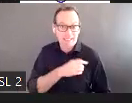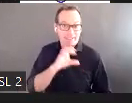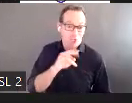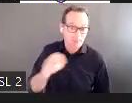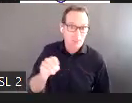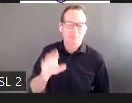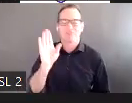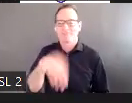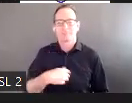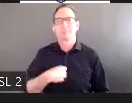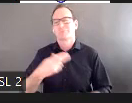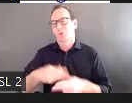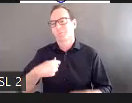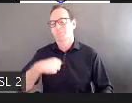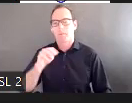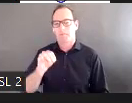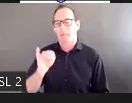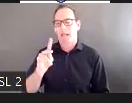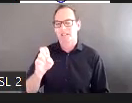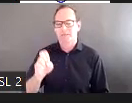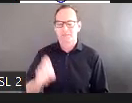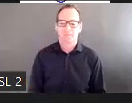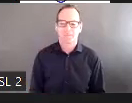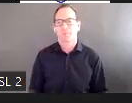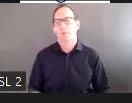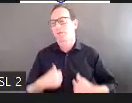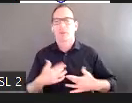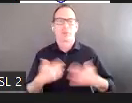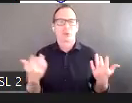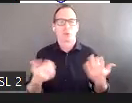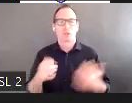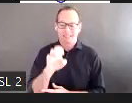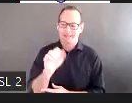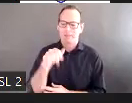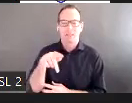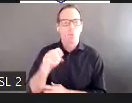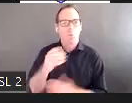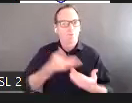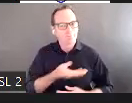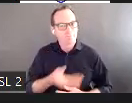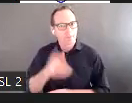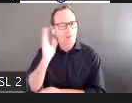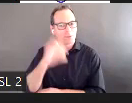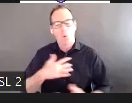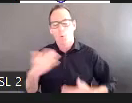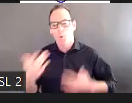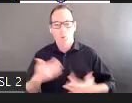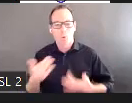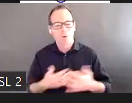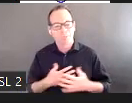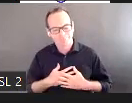I am so thankful for Elder Abuse Prevention Ontario for having me today. Those introductions are